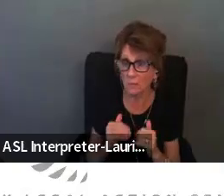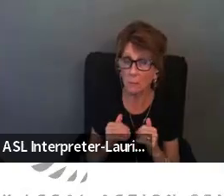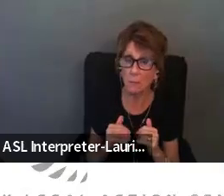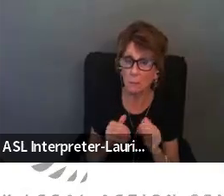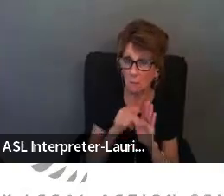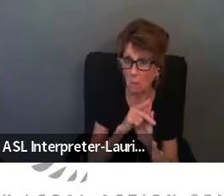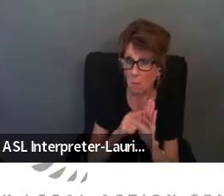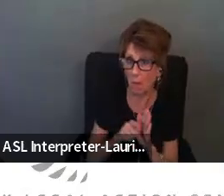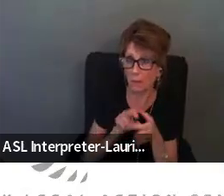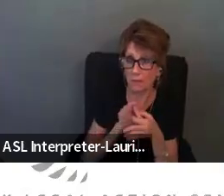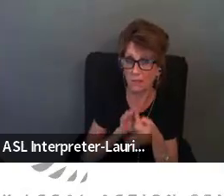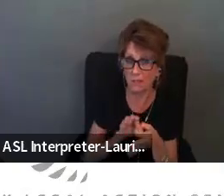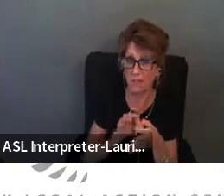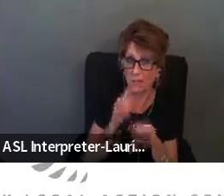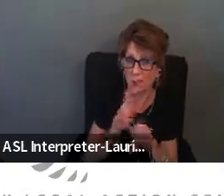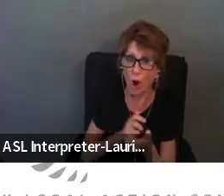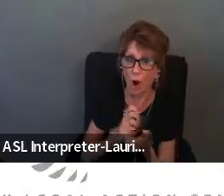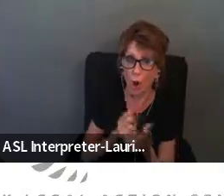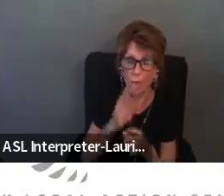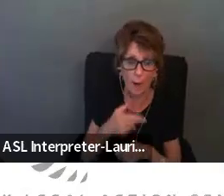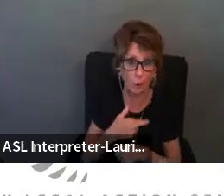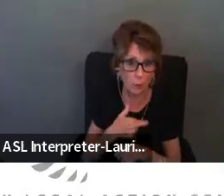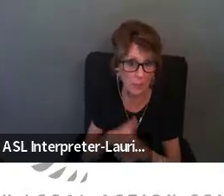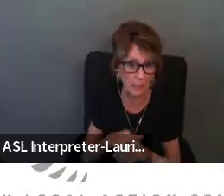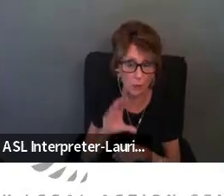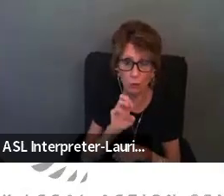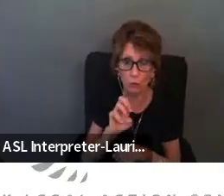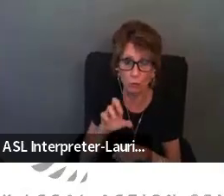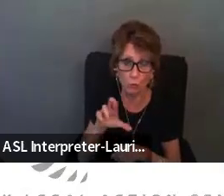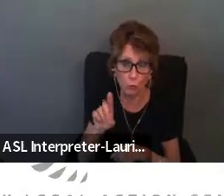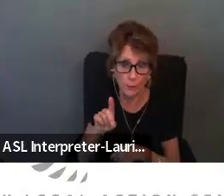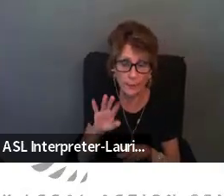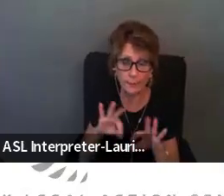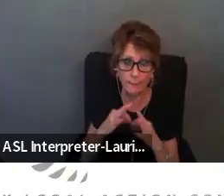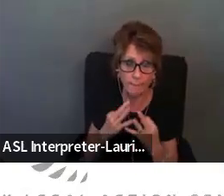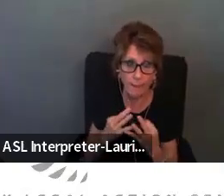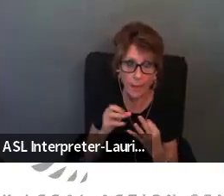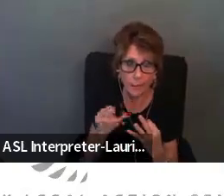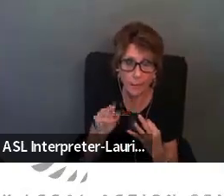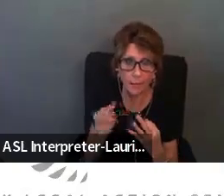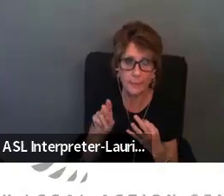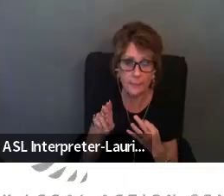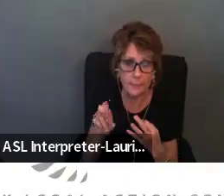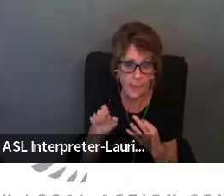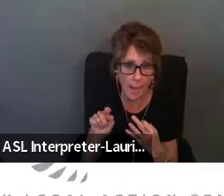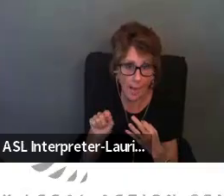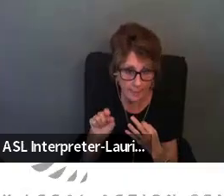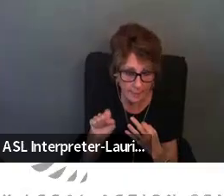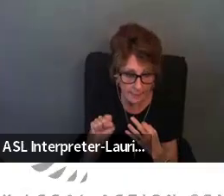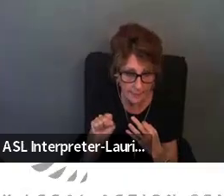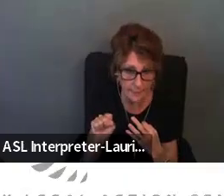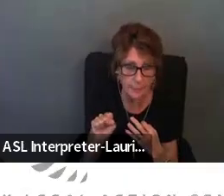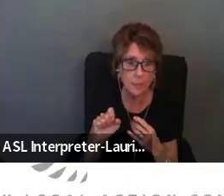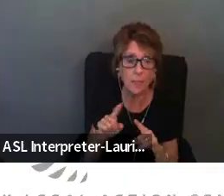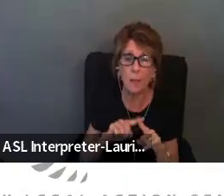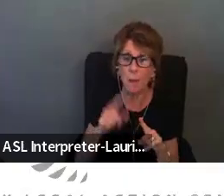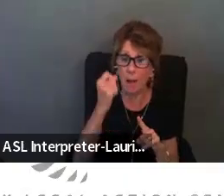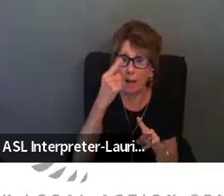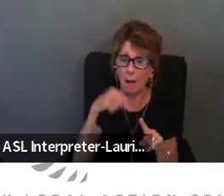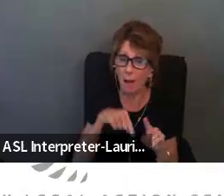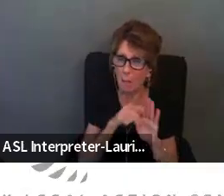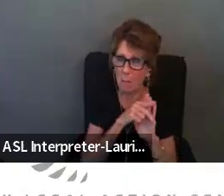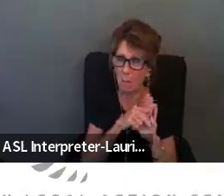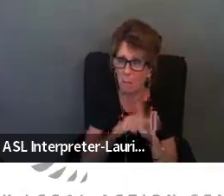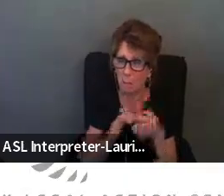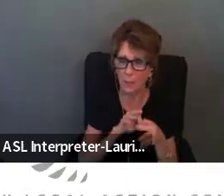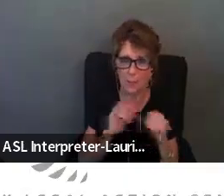creed, accommodation based on your family status. But if we look on the no pets policies, which